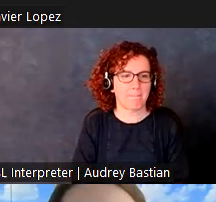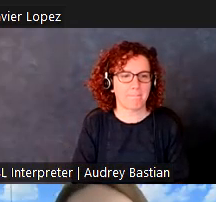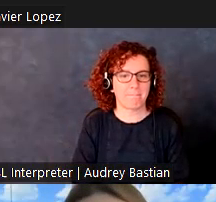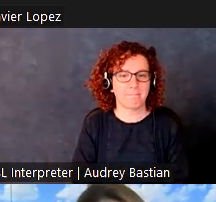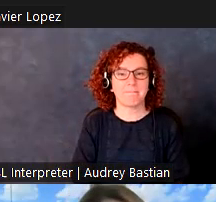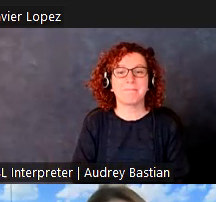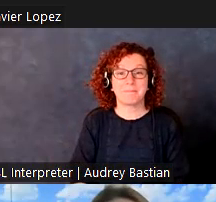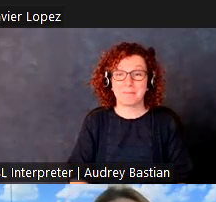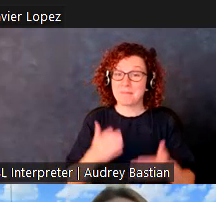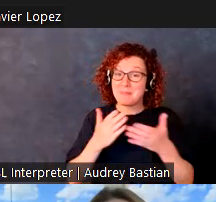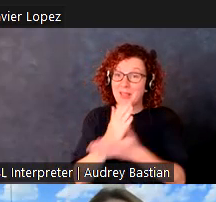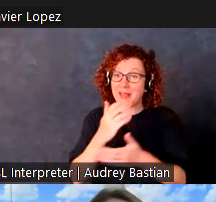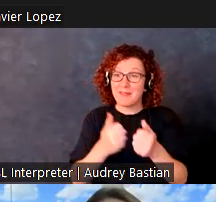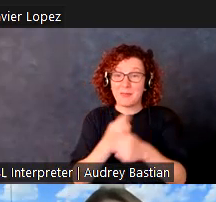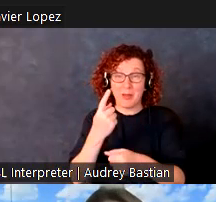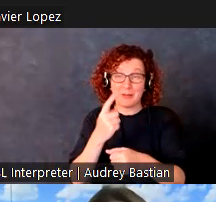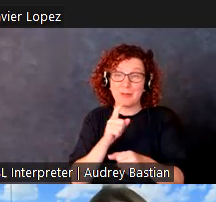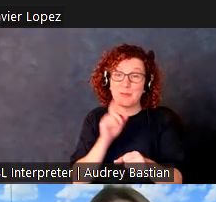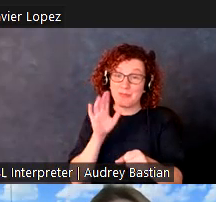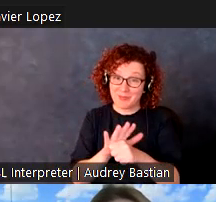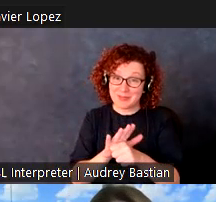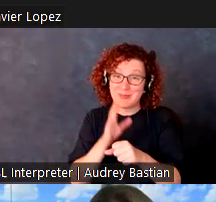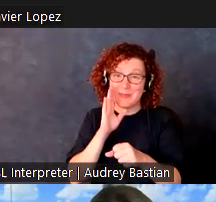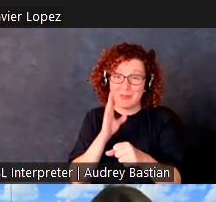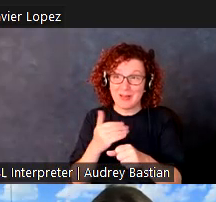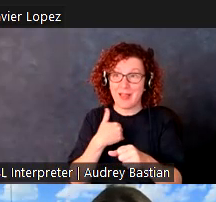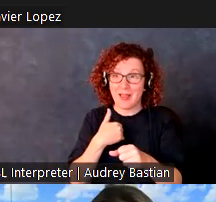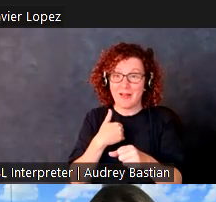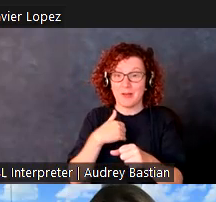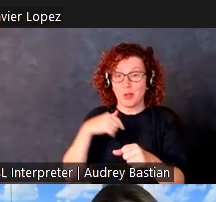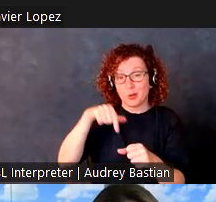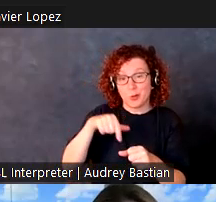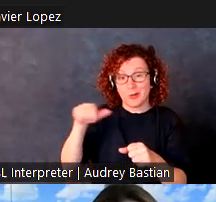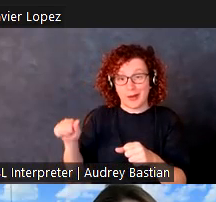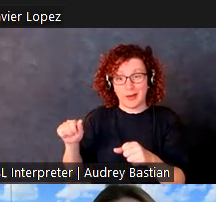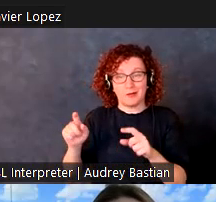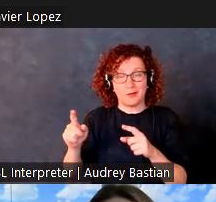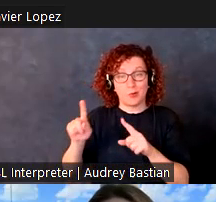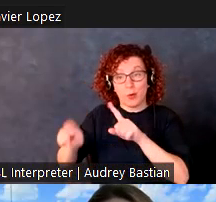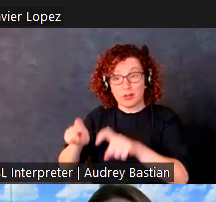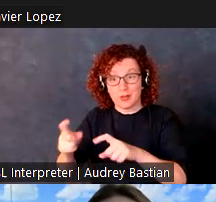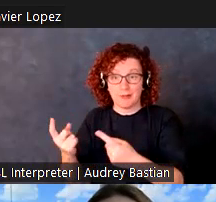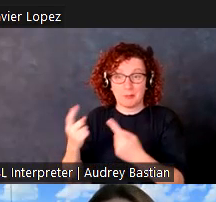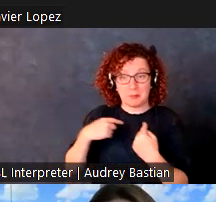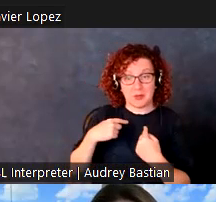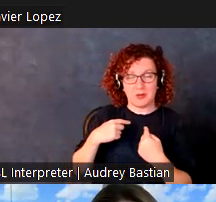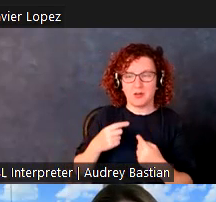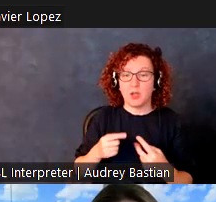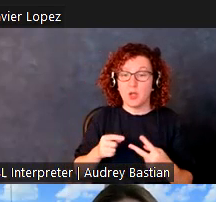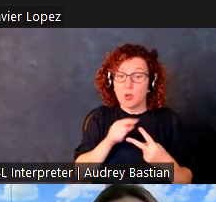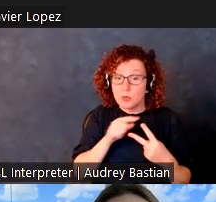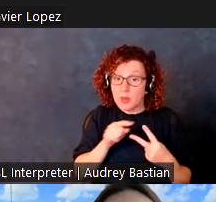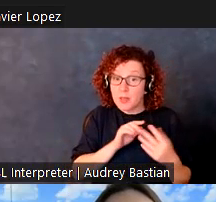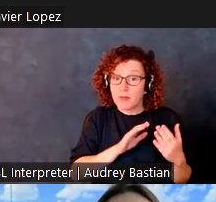All right, everyone, as promised, we are going to have a question and answer period. So there are a couple of ways that you